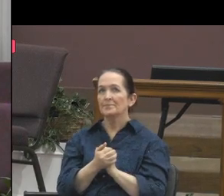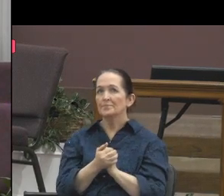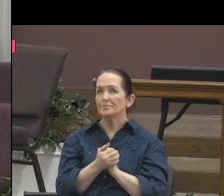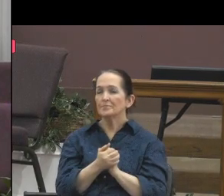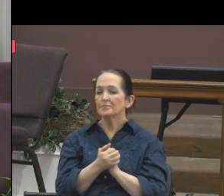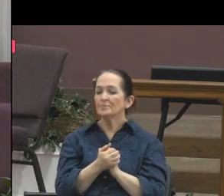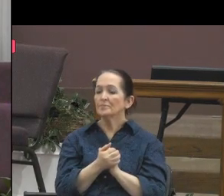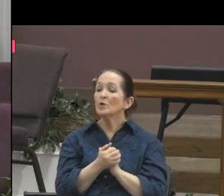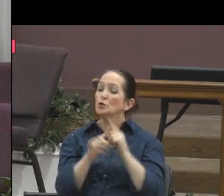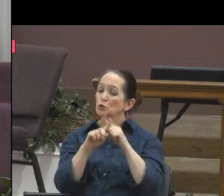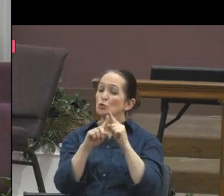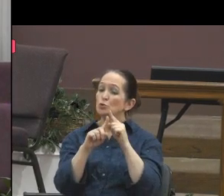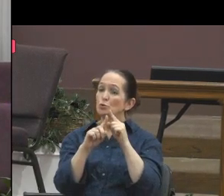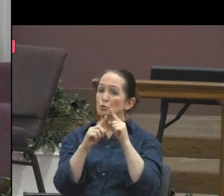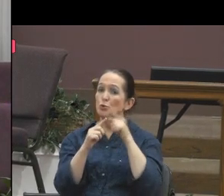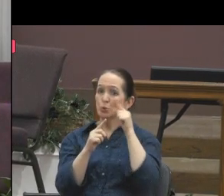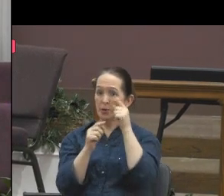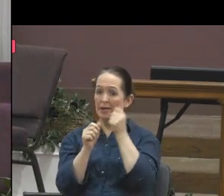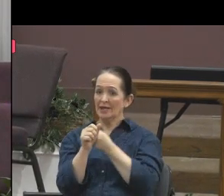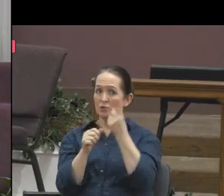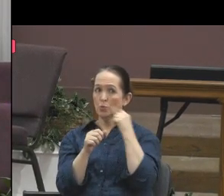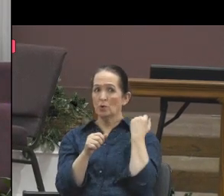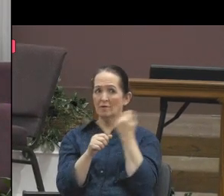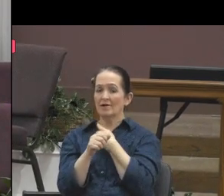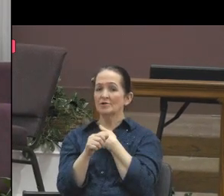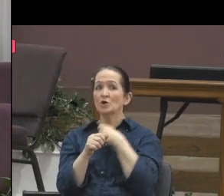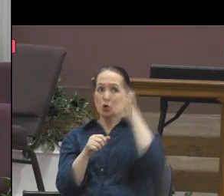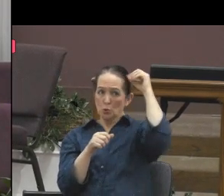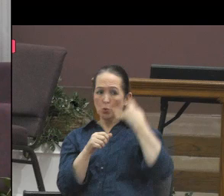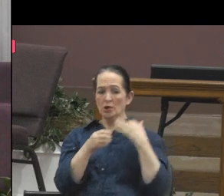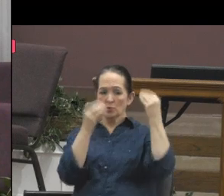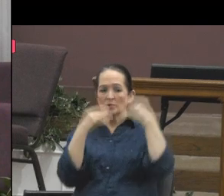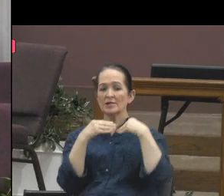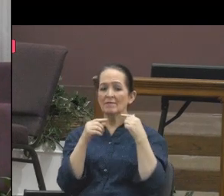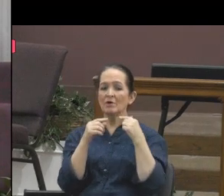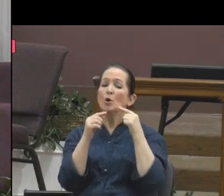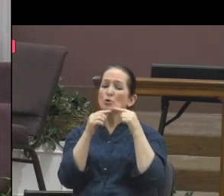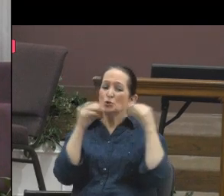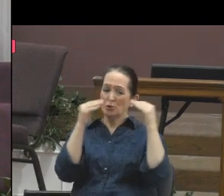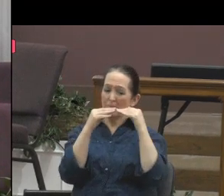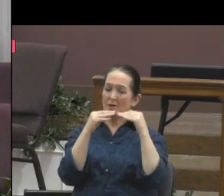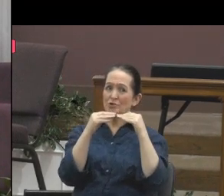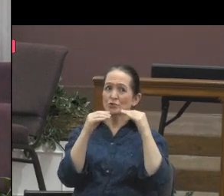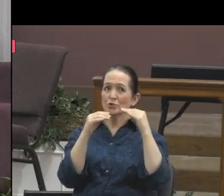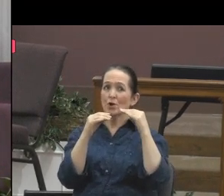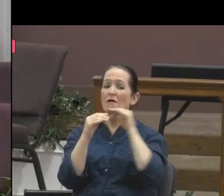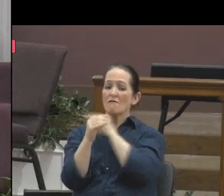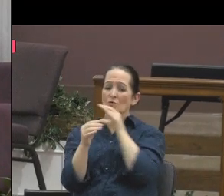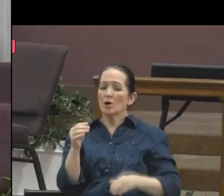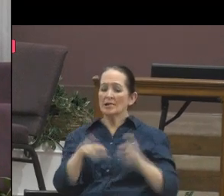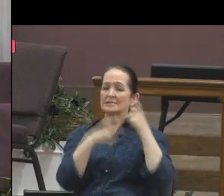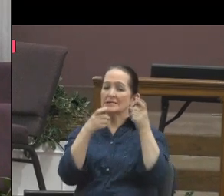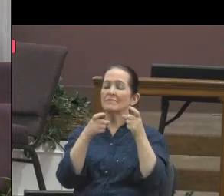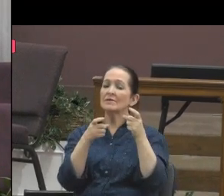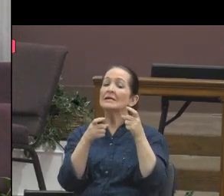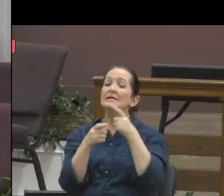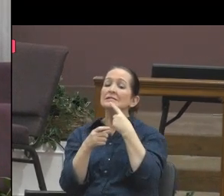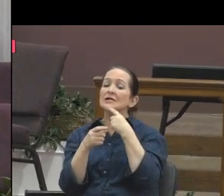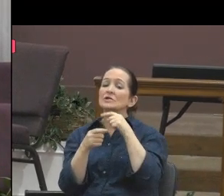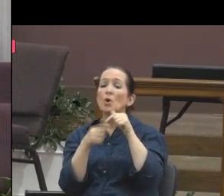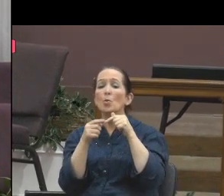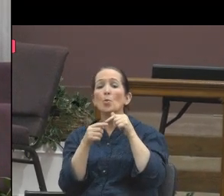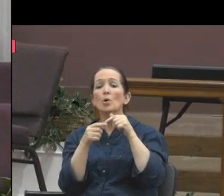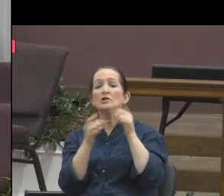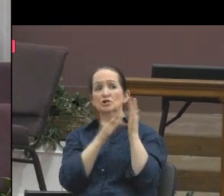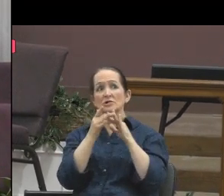It says, "But to each one of us grace was given according to the measure of Christ's gift. Therefore it says, when He ascended